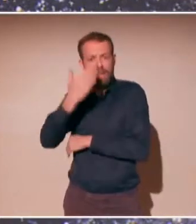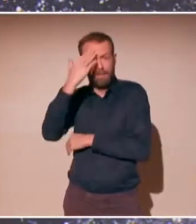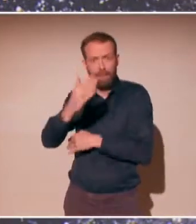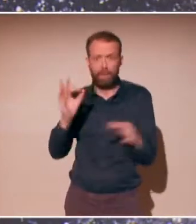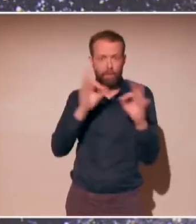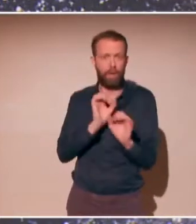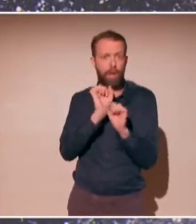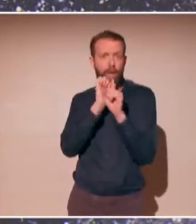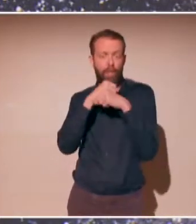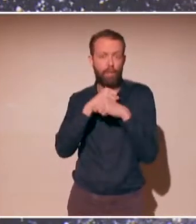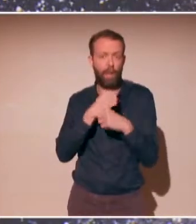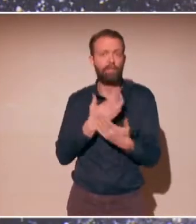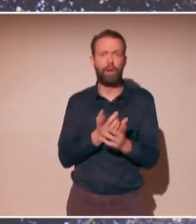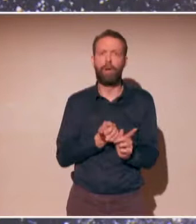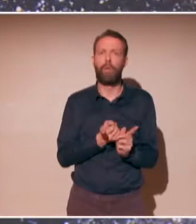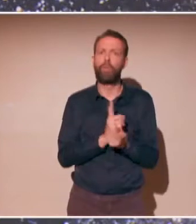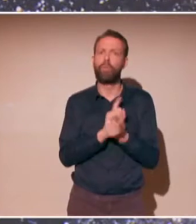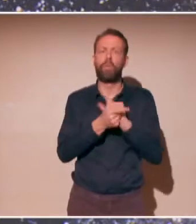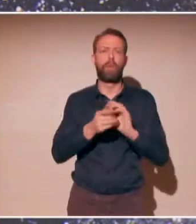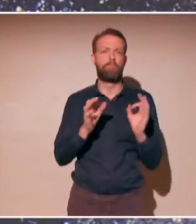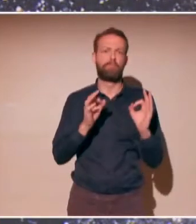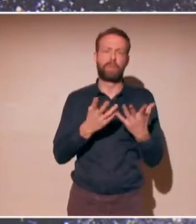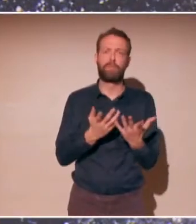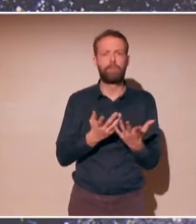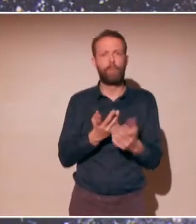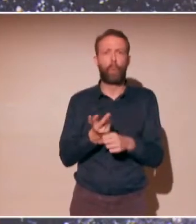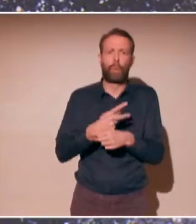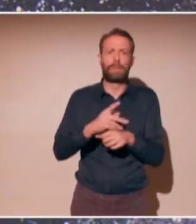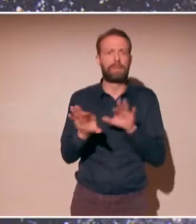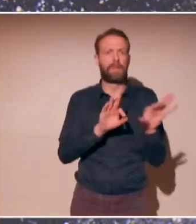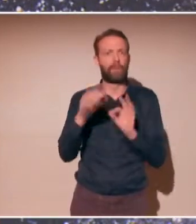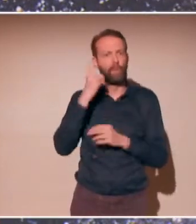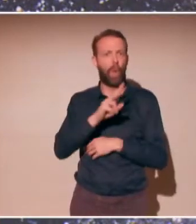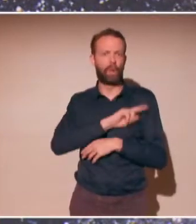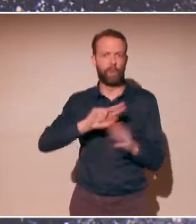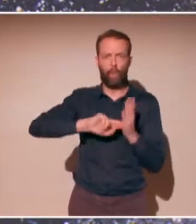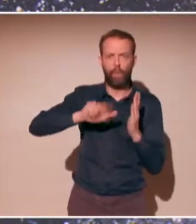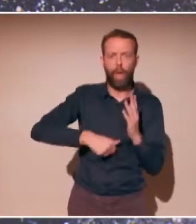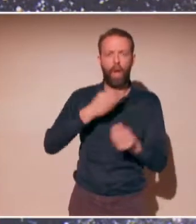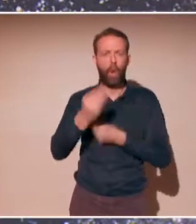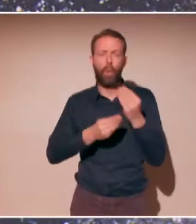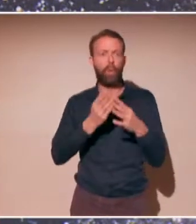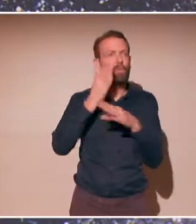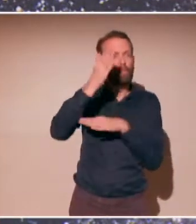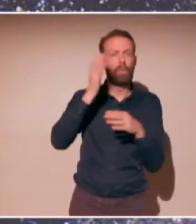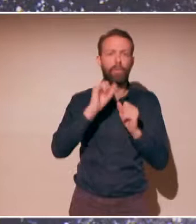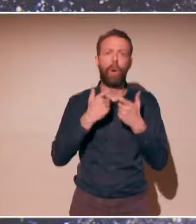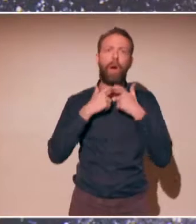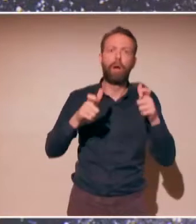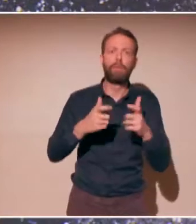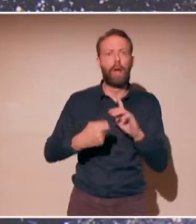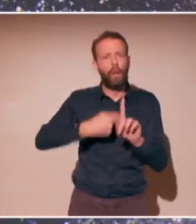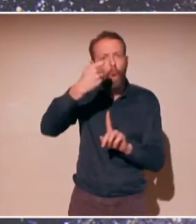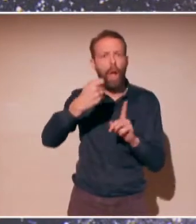be extremely positive in the area of medicine. But if it's not protected in that way, it can be very